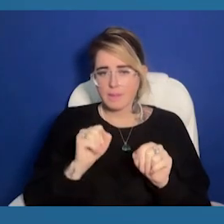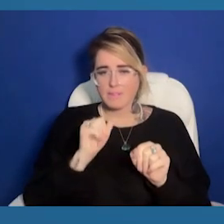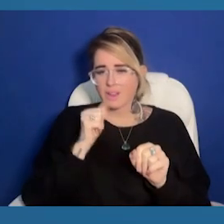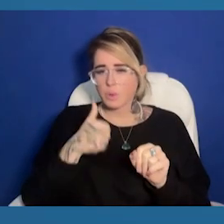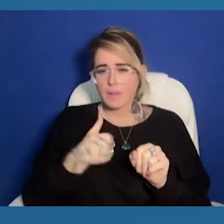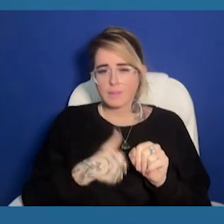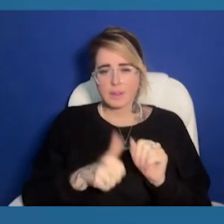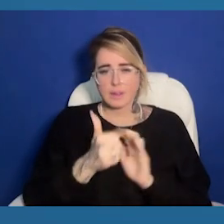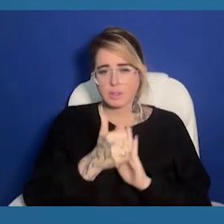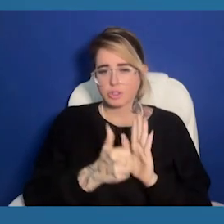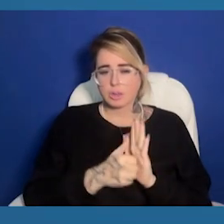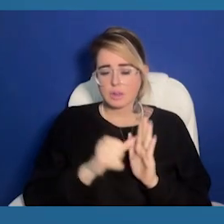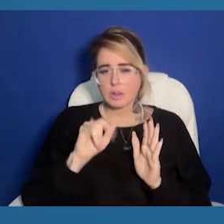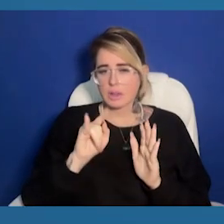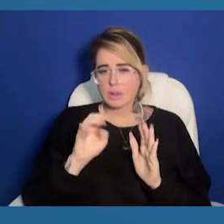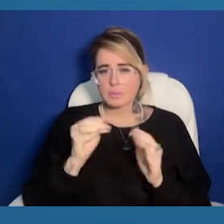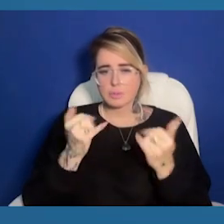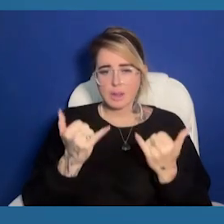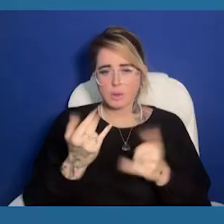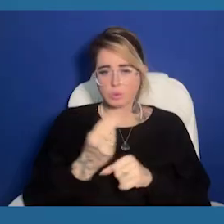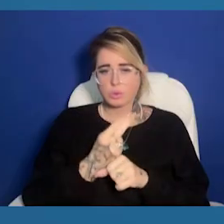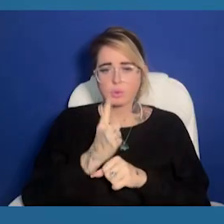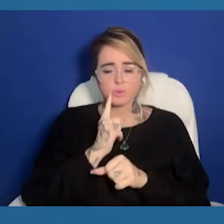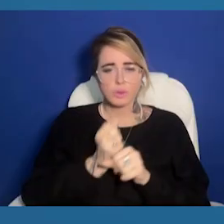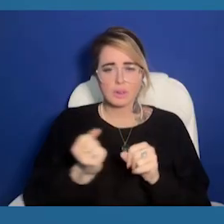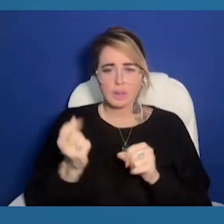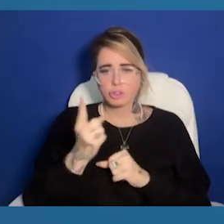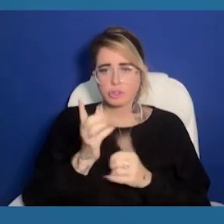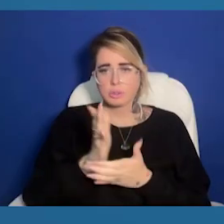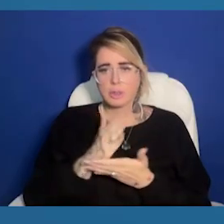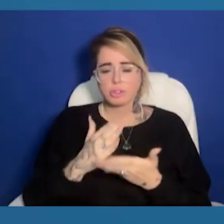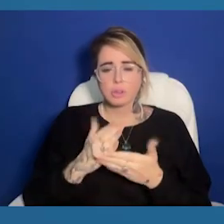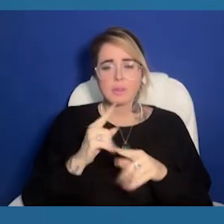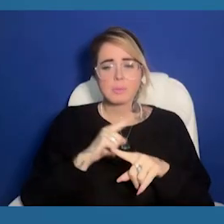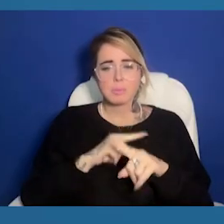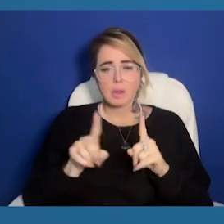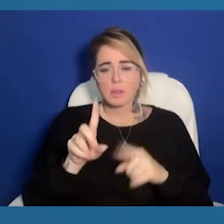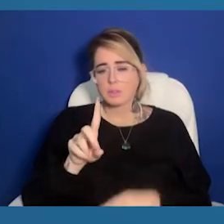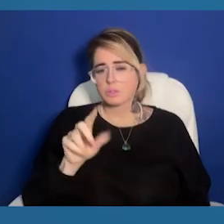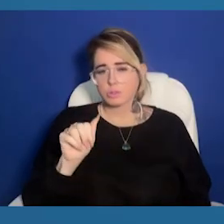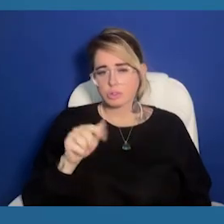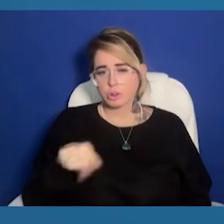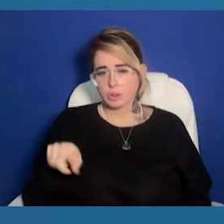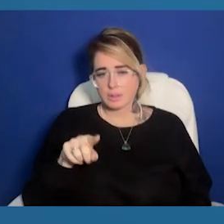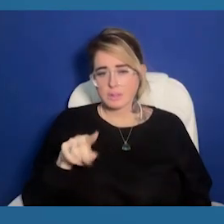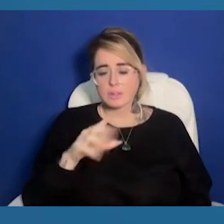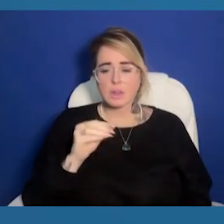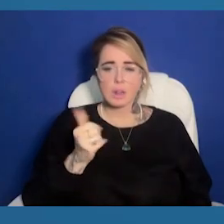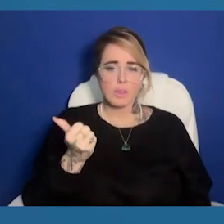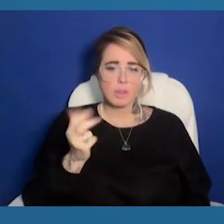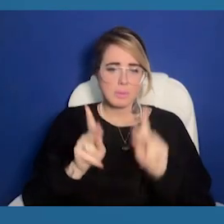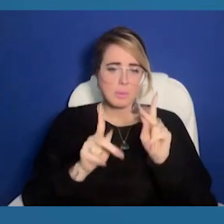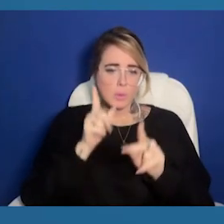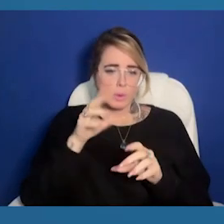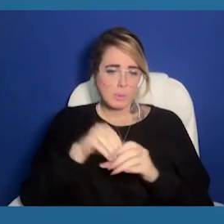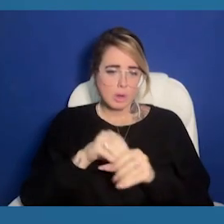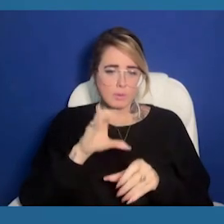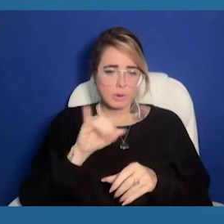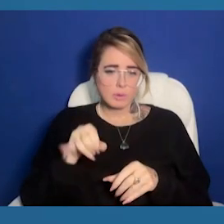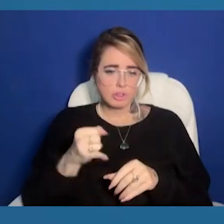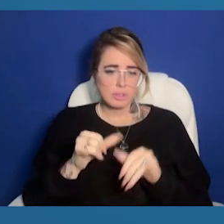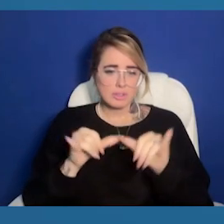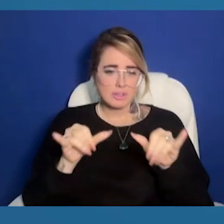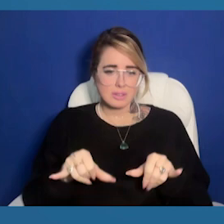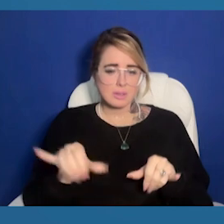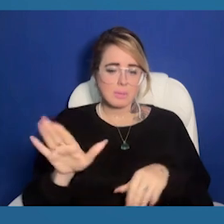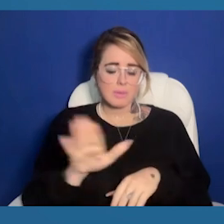item right now that I'm going to use for next year's budget, but the district attorneys and other people who are part of the criminal justice system, their voices